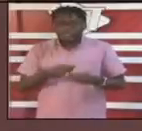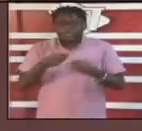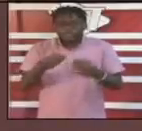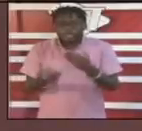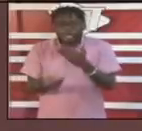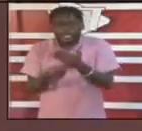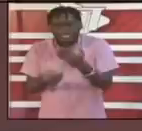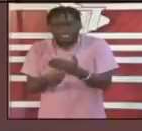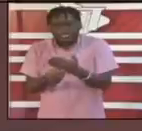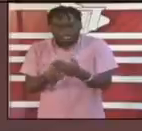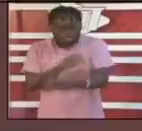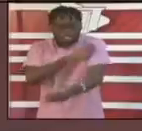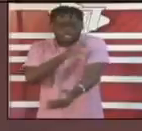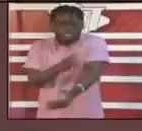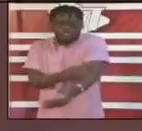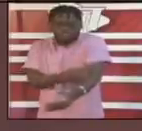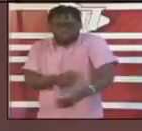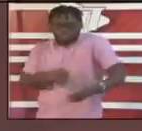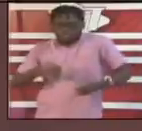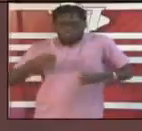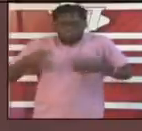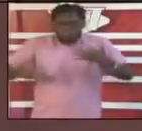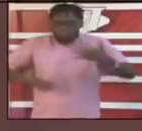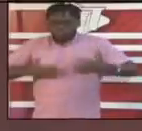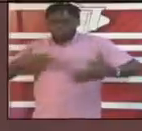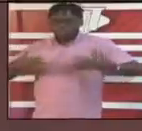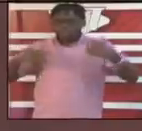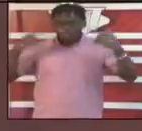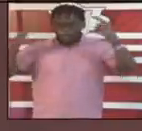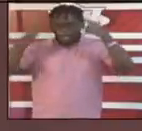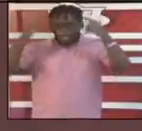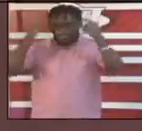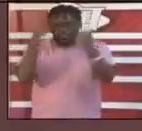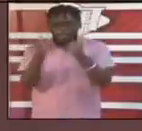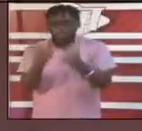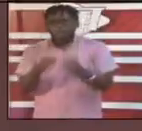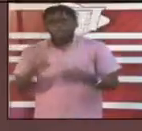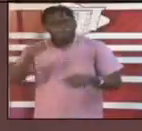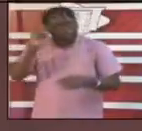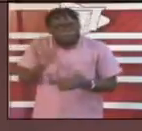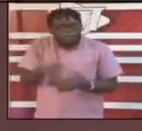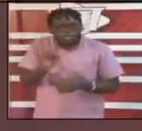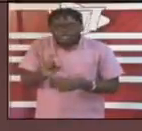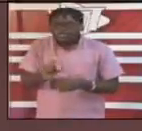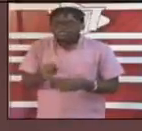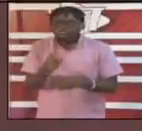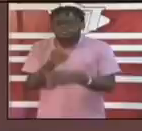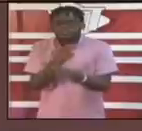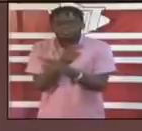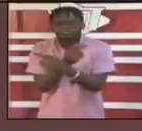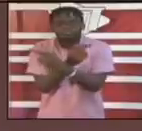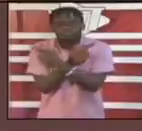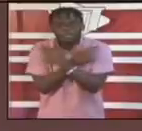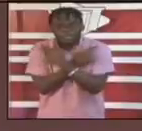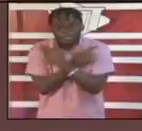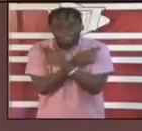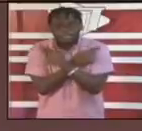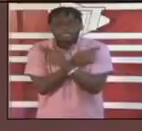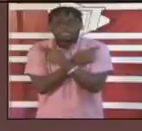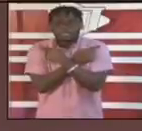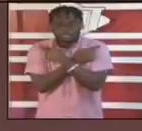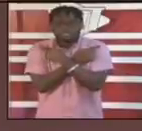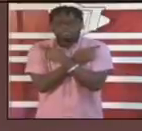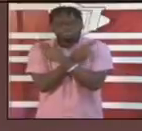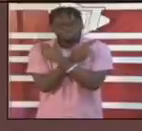Also, ensure that you get enough rest, because you want to ensure that when you have a good night's sleep, it